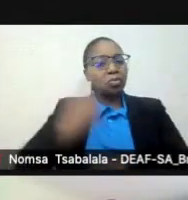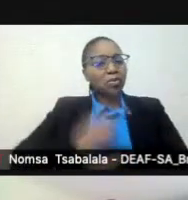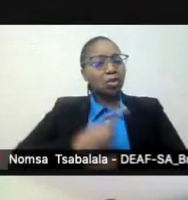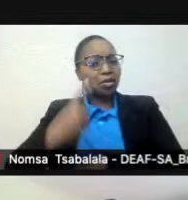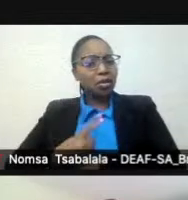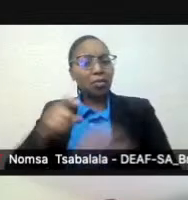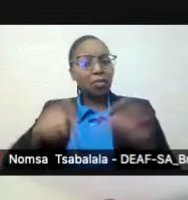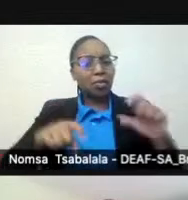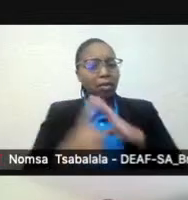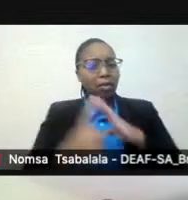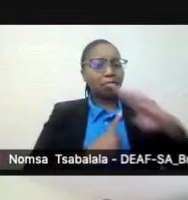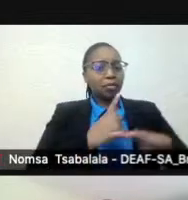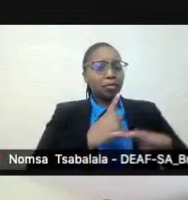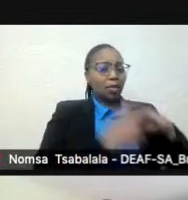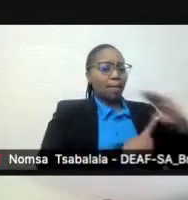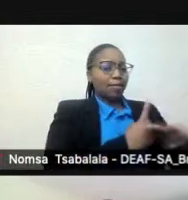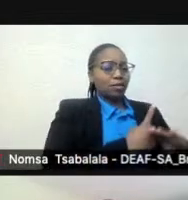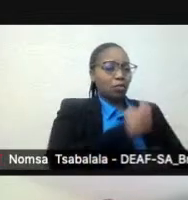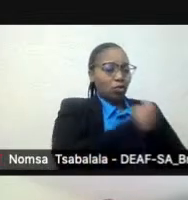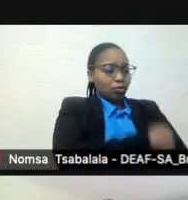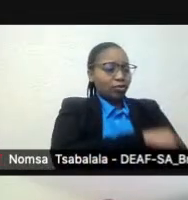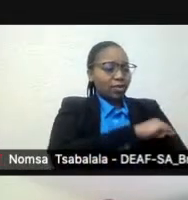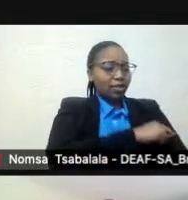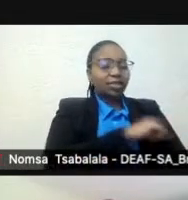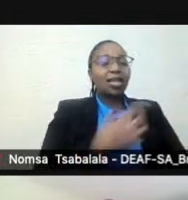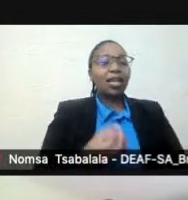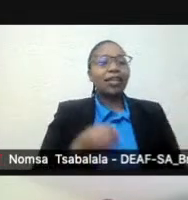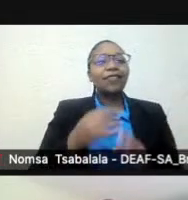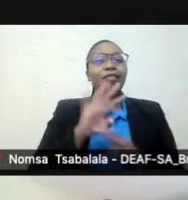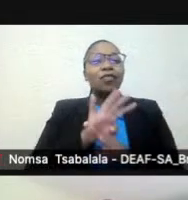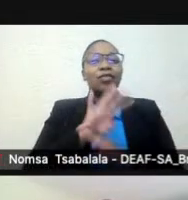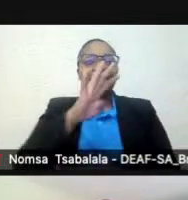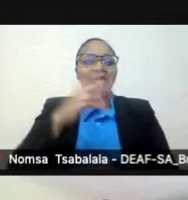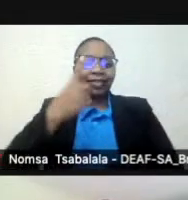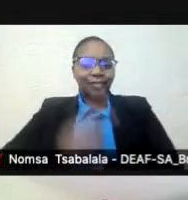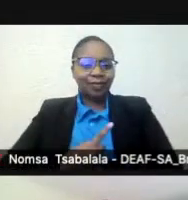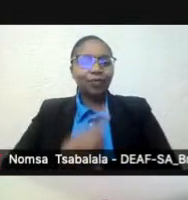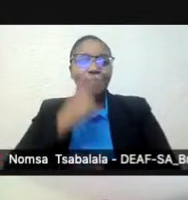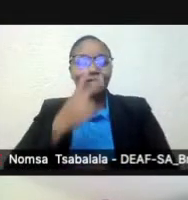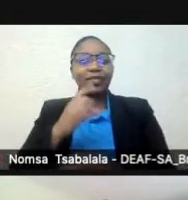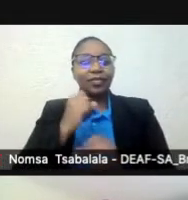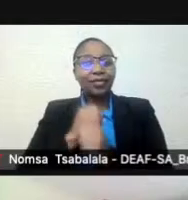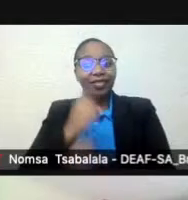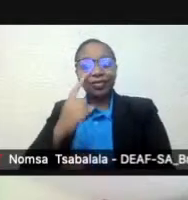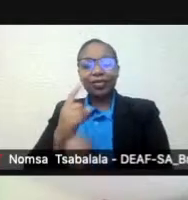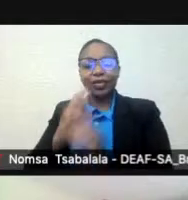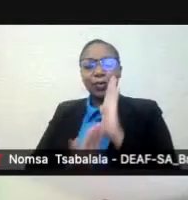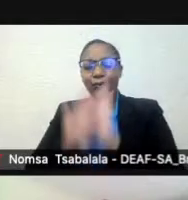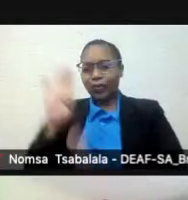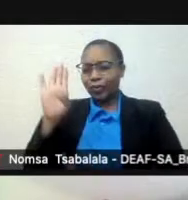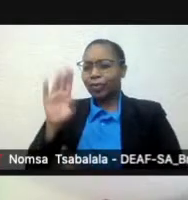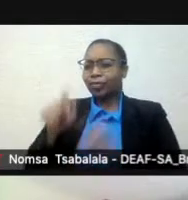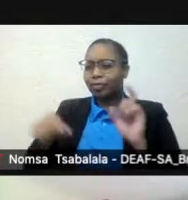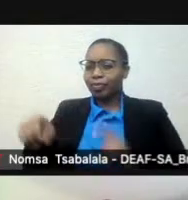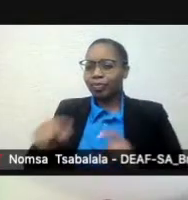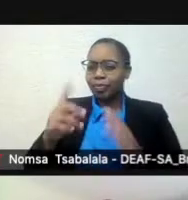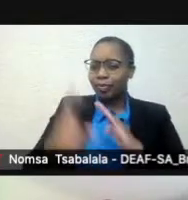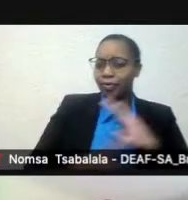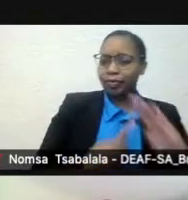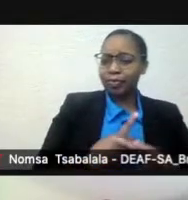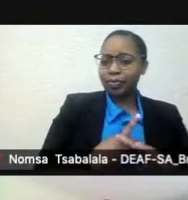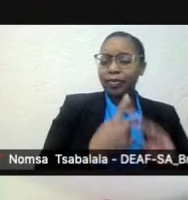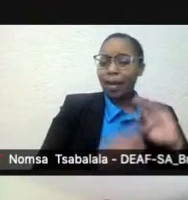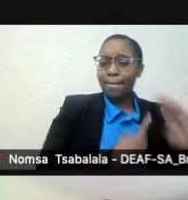the previous 14 days period. We can see clearly Gauteng has had a huge increase in average admissions from 19 to